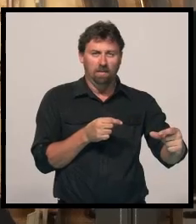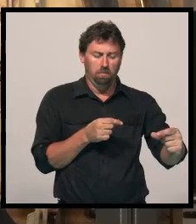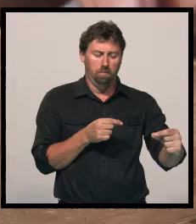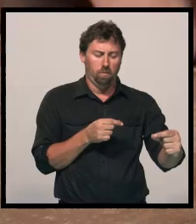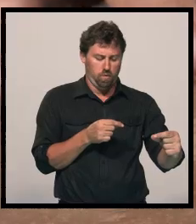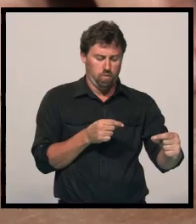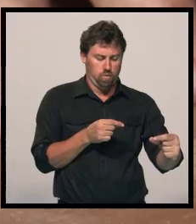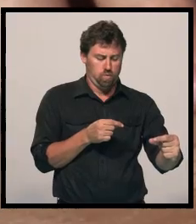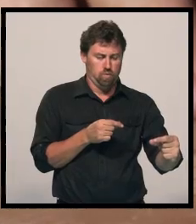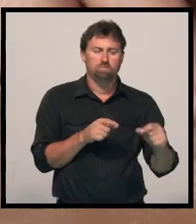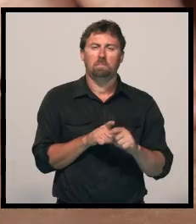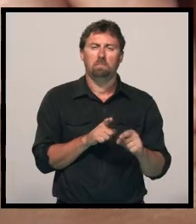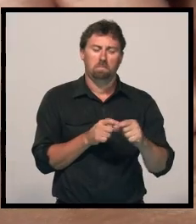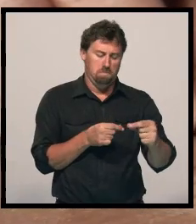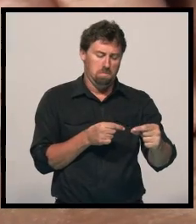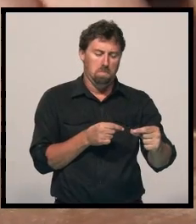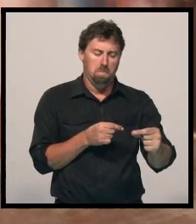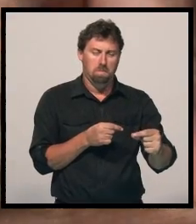sides.